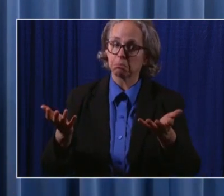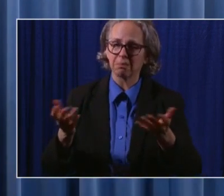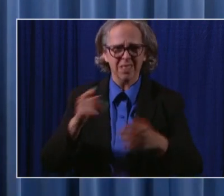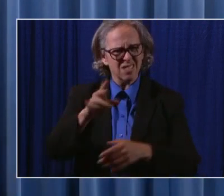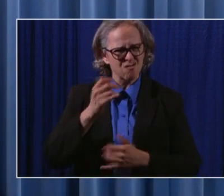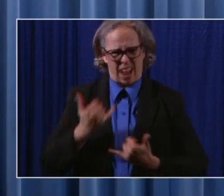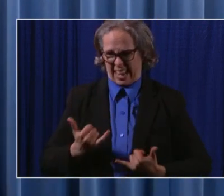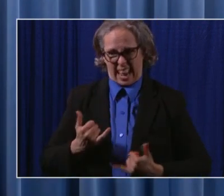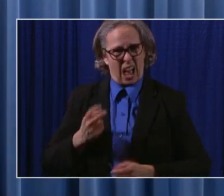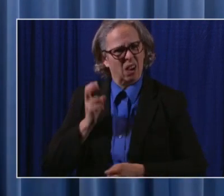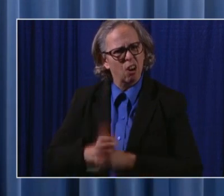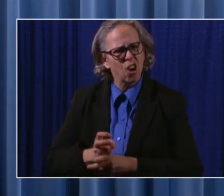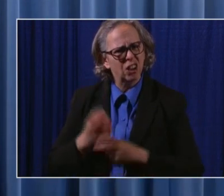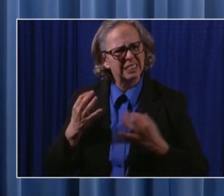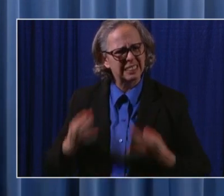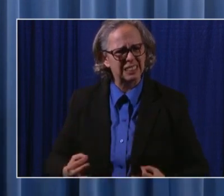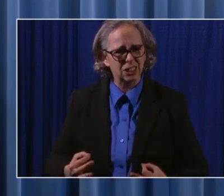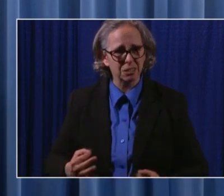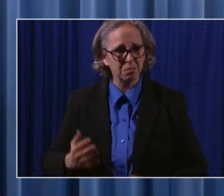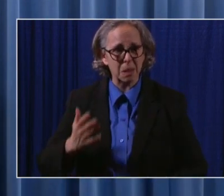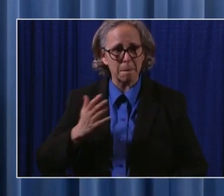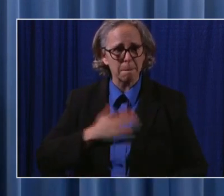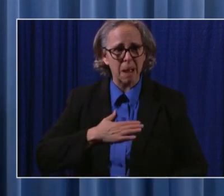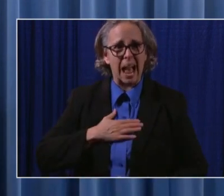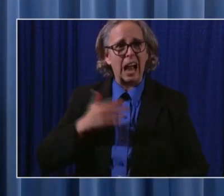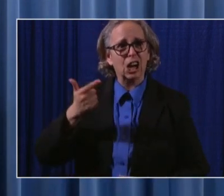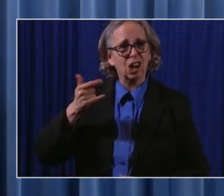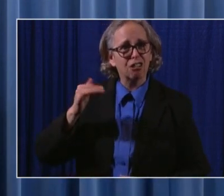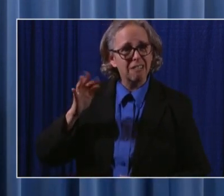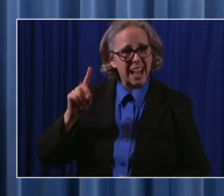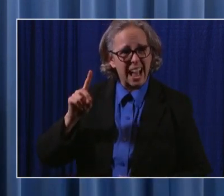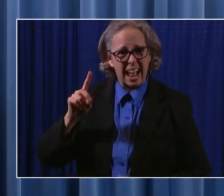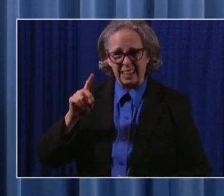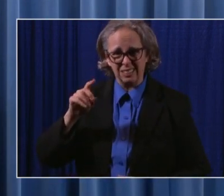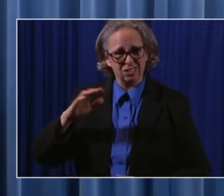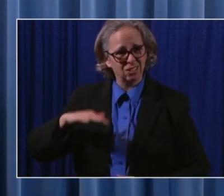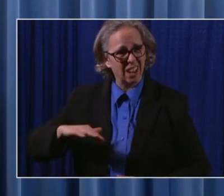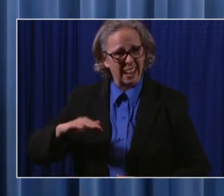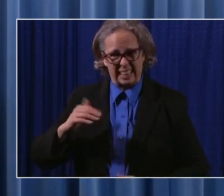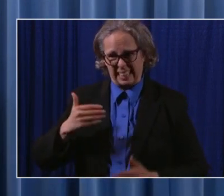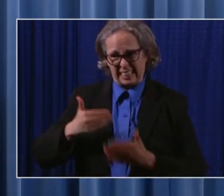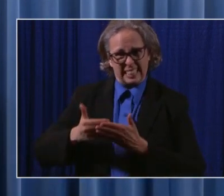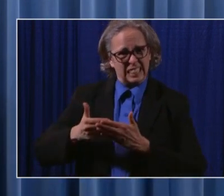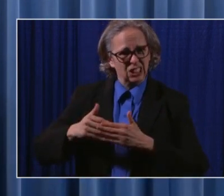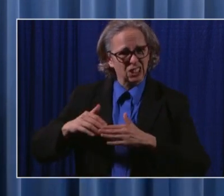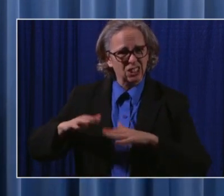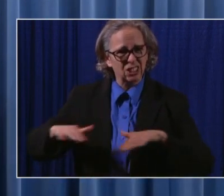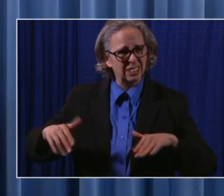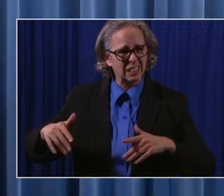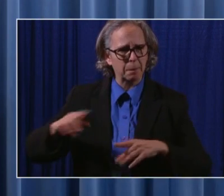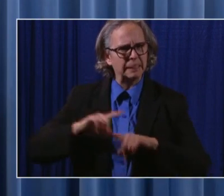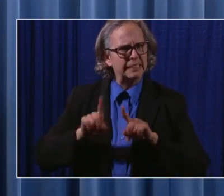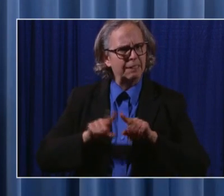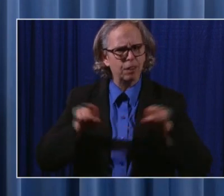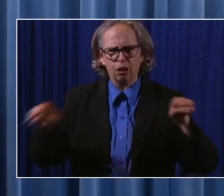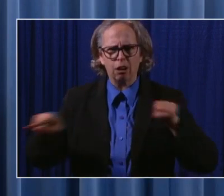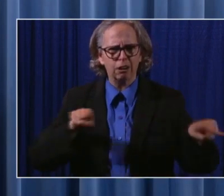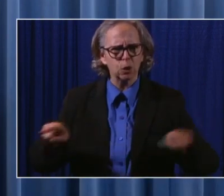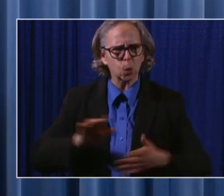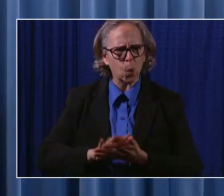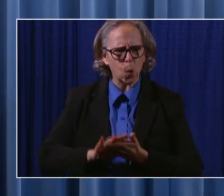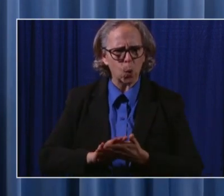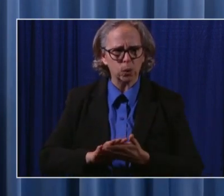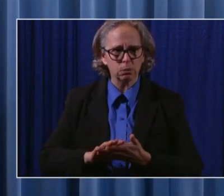got grandkids who live 5 miles from each other in one school, and the schools are about the same size. In one